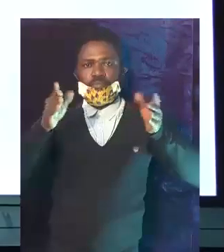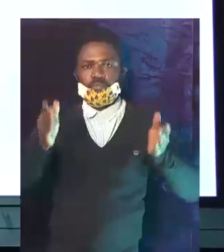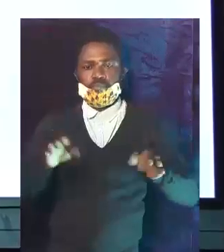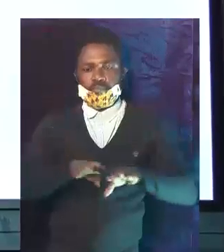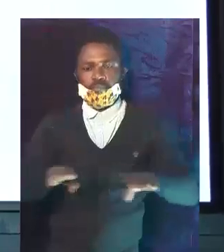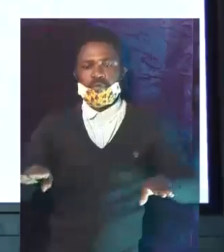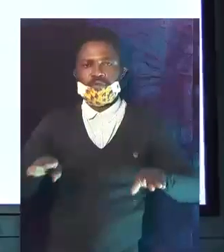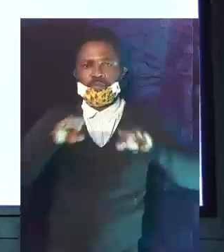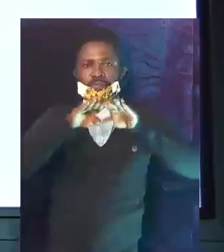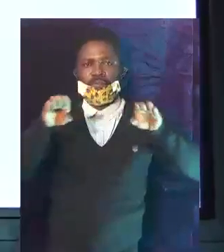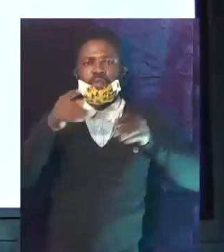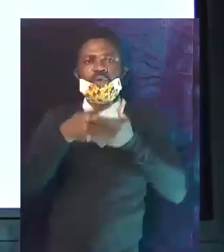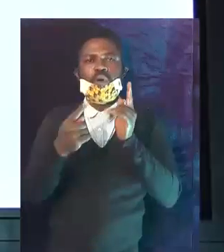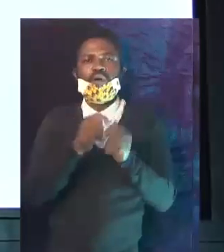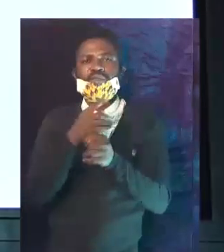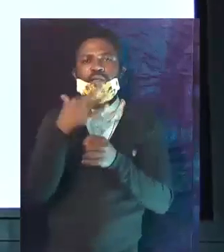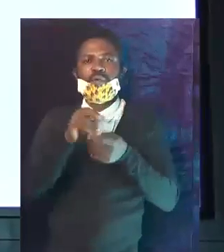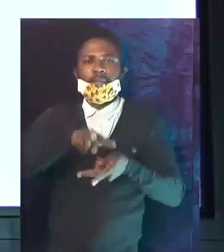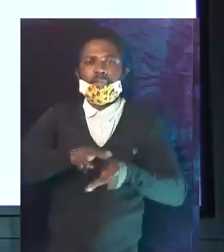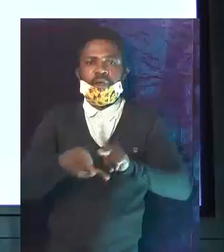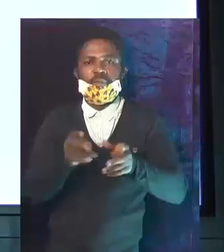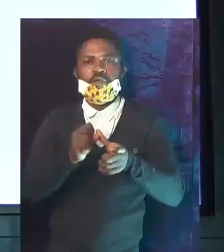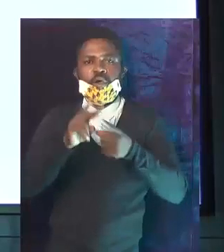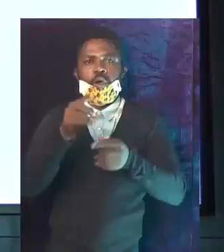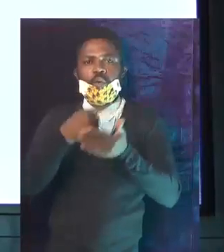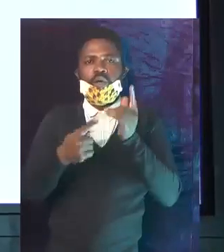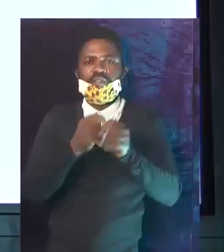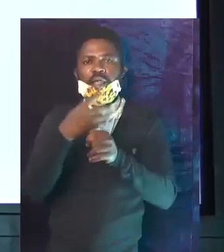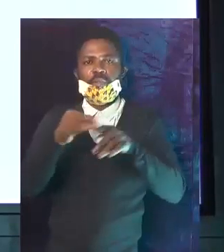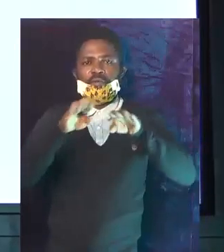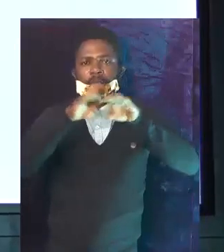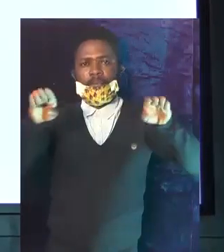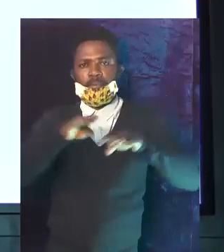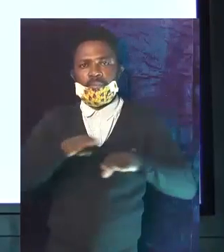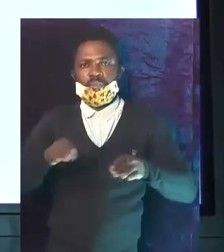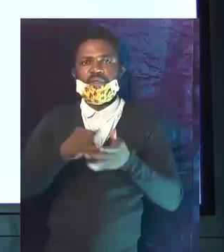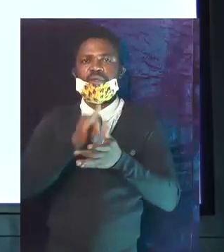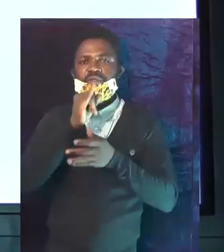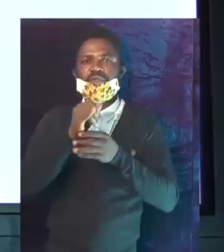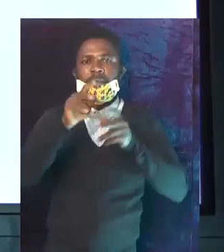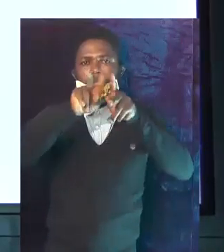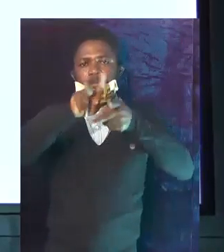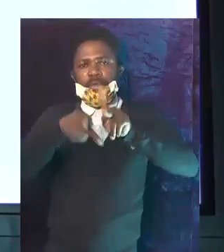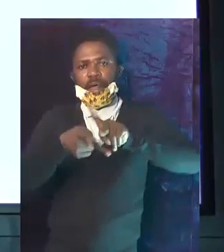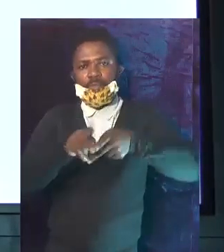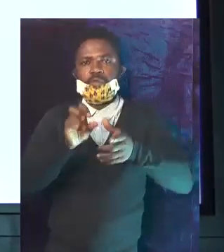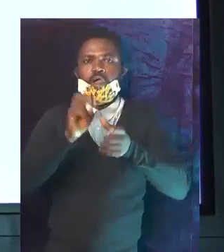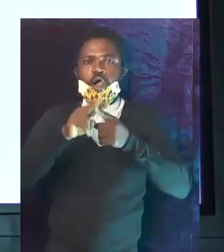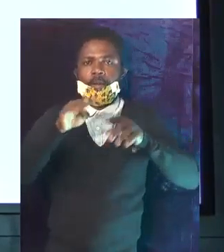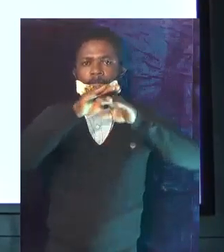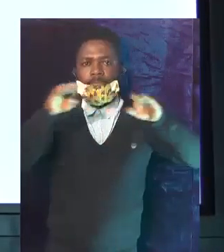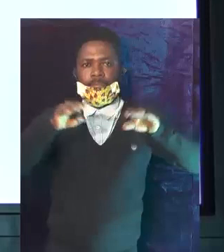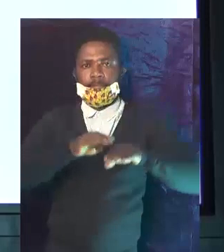to categorize them. What type of pyramid or what type of prism is this? Is it a pyramid or a prism? What type of pyramid or prism is